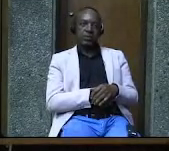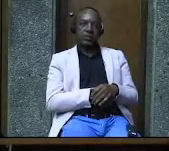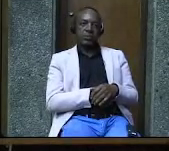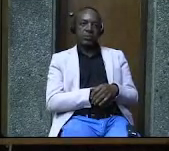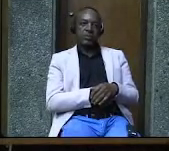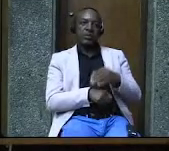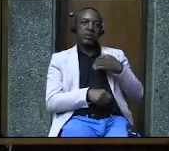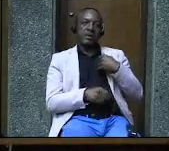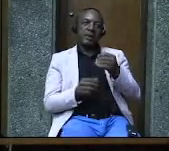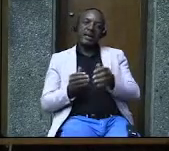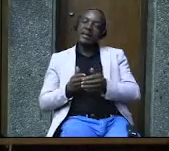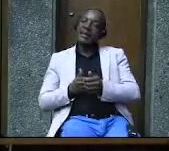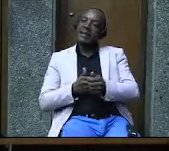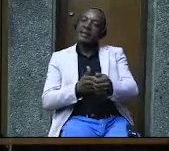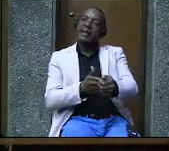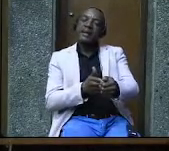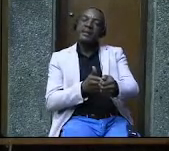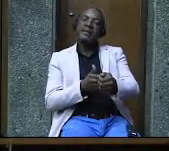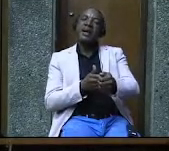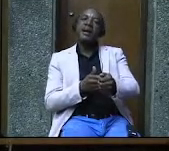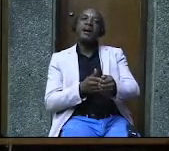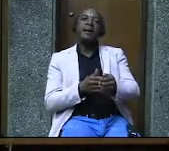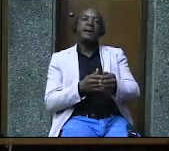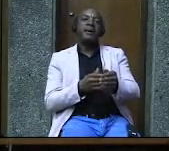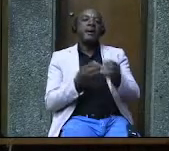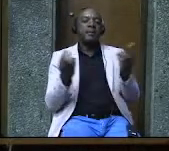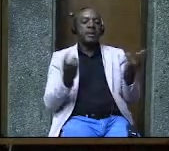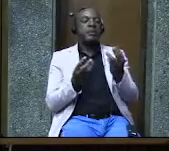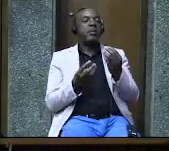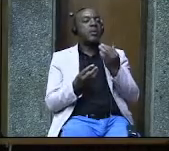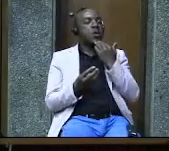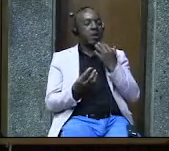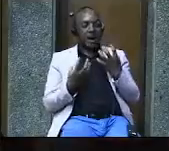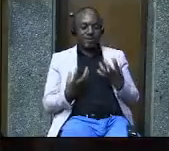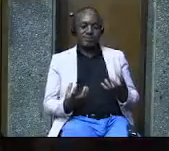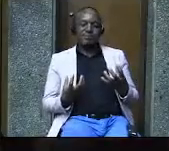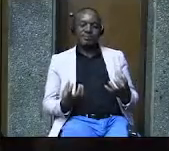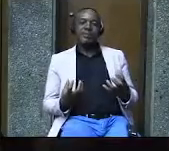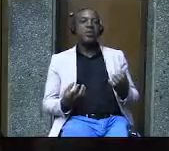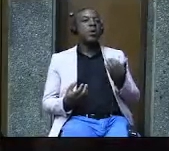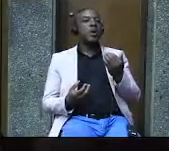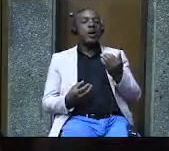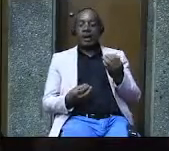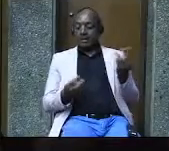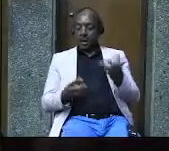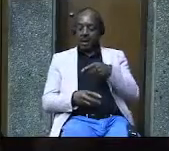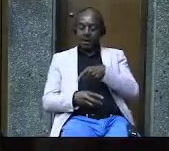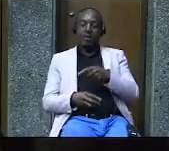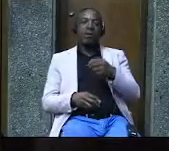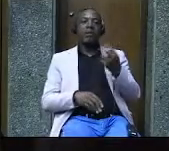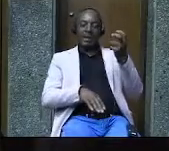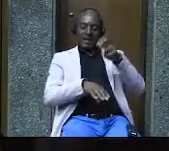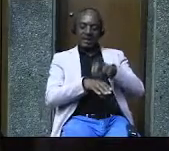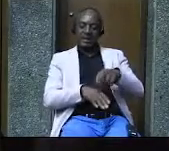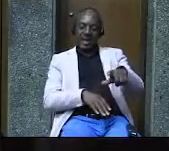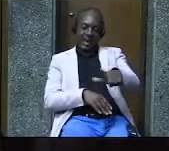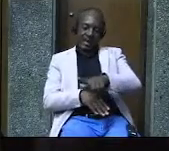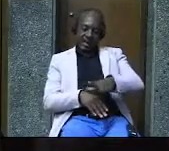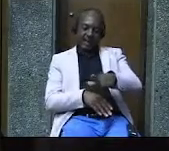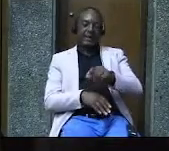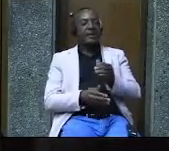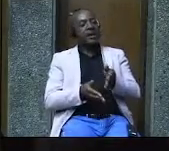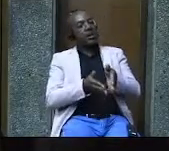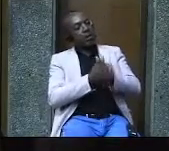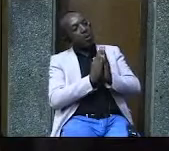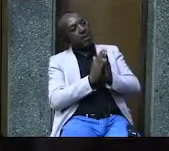abahluphekayo abaswele indawo zokuhlala siyazicelela sicela indawo yokuhlala ukuthi lapho esihleli khona sicela ukuthi siphiwe